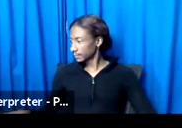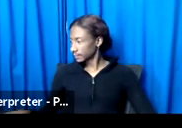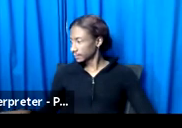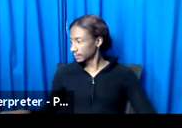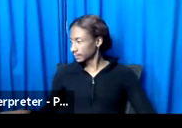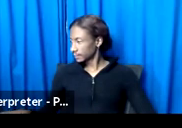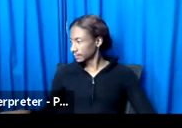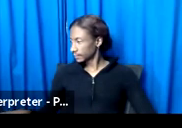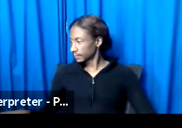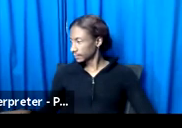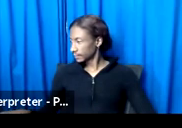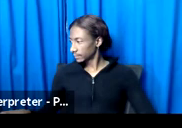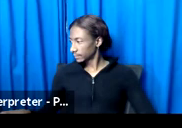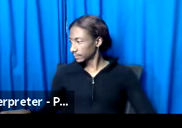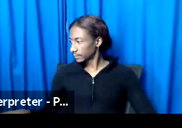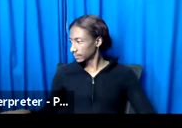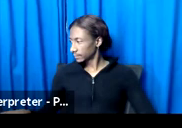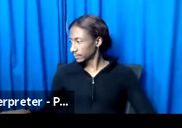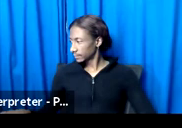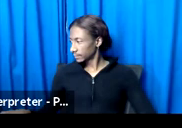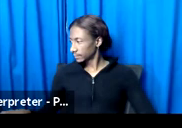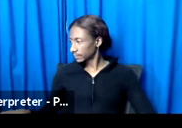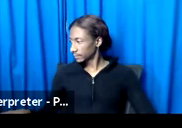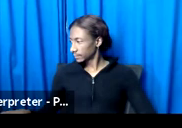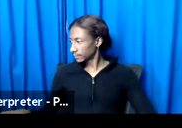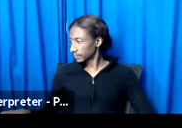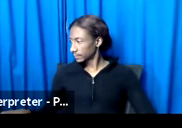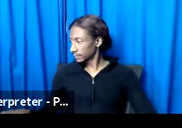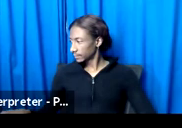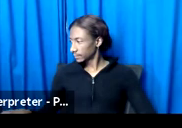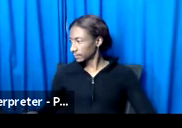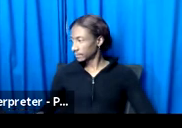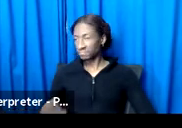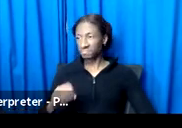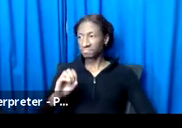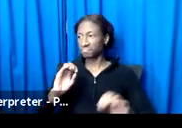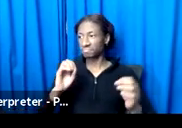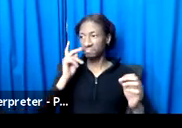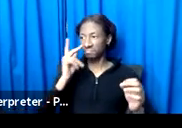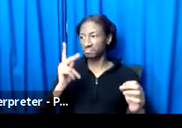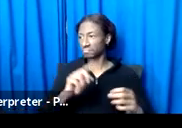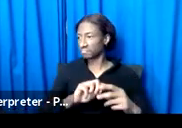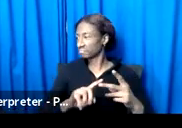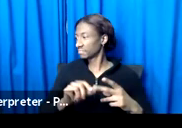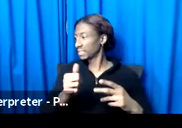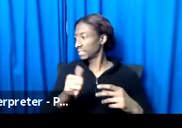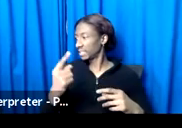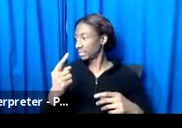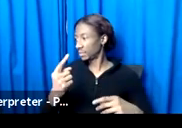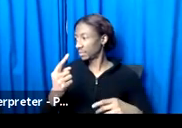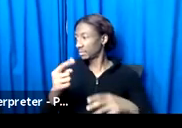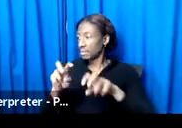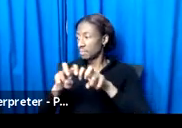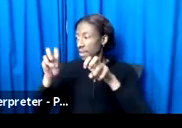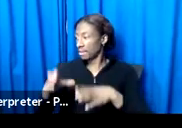Not seeing anything else. Are any of the panelists, do you have any closing remarks or